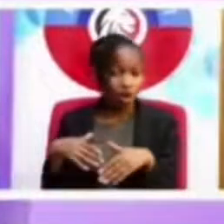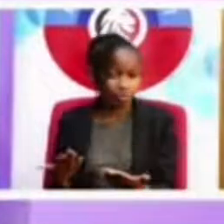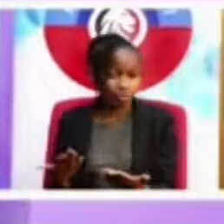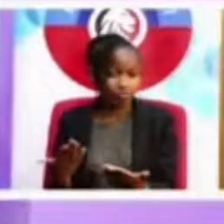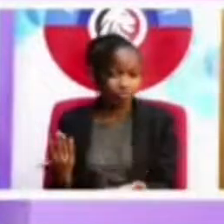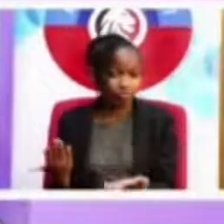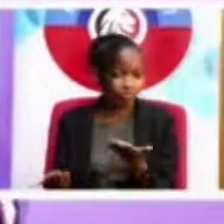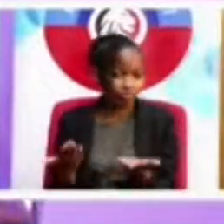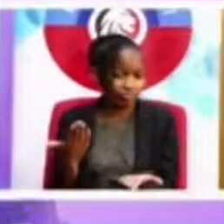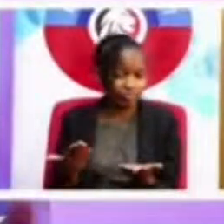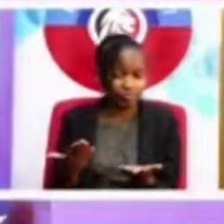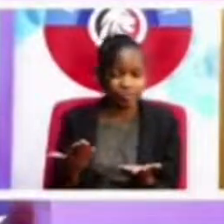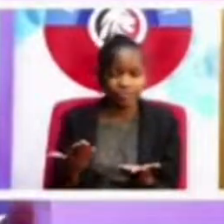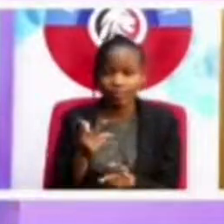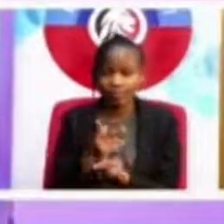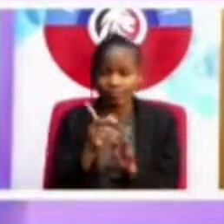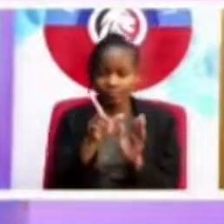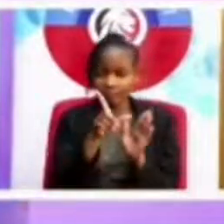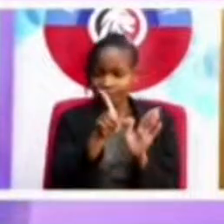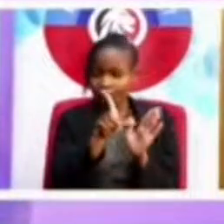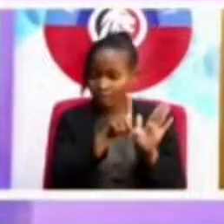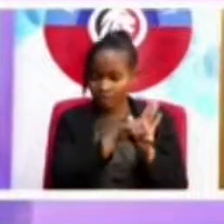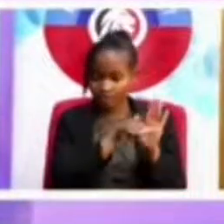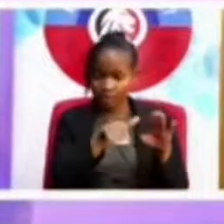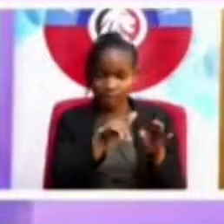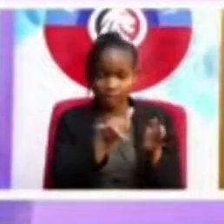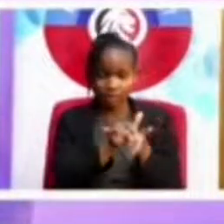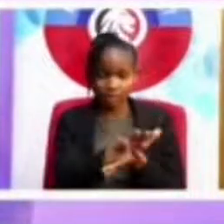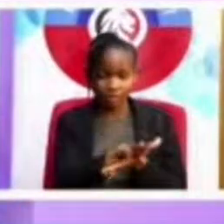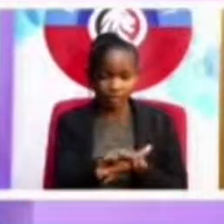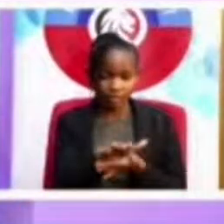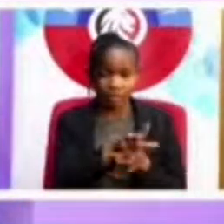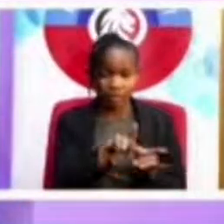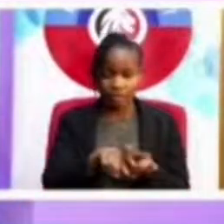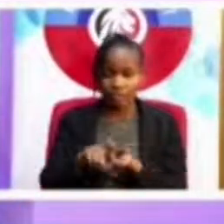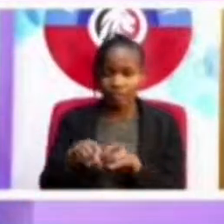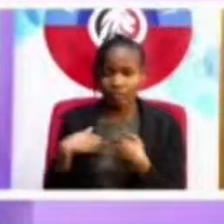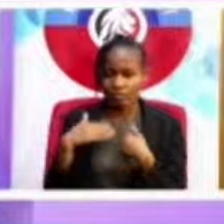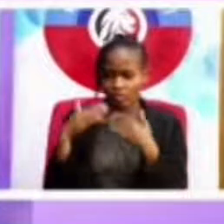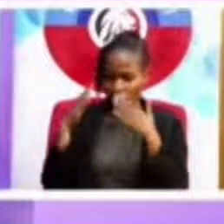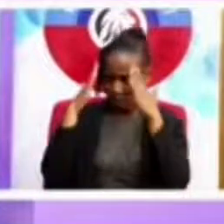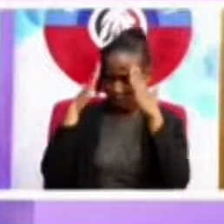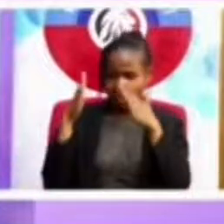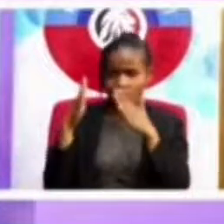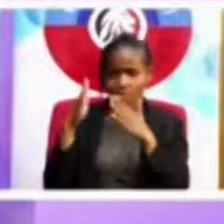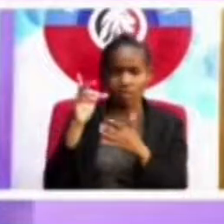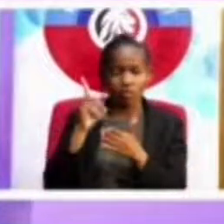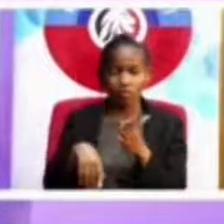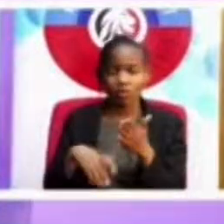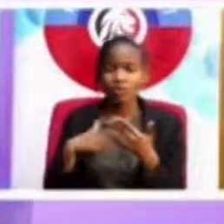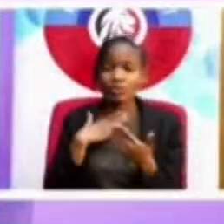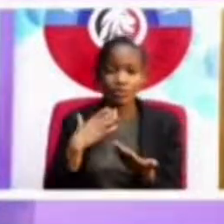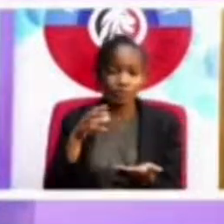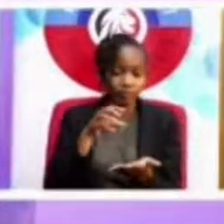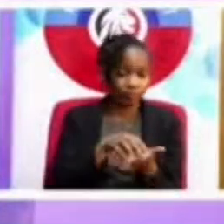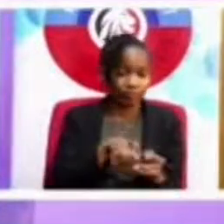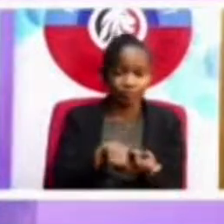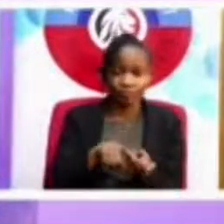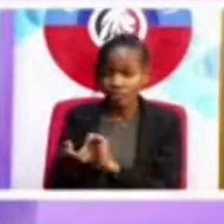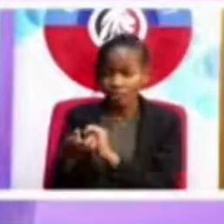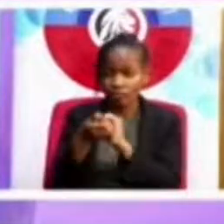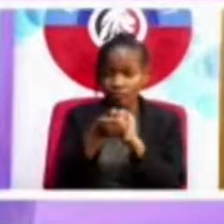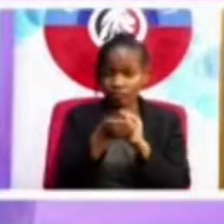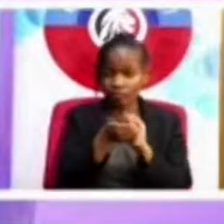put legislation in that area. We have already determined the rate that we want to charge. We have engaged the stakeholders in